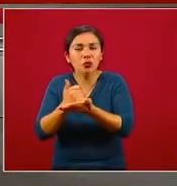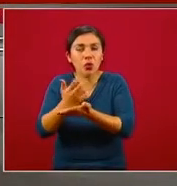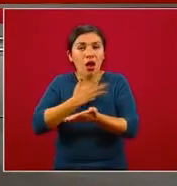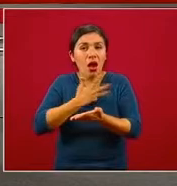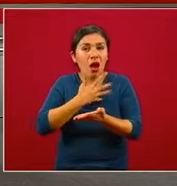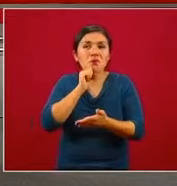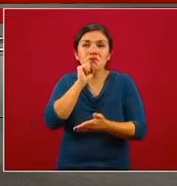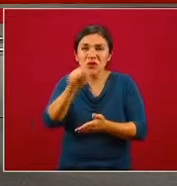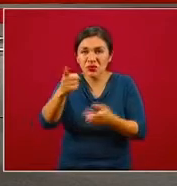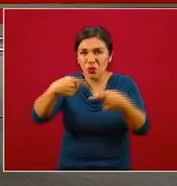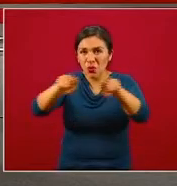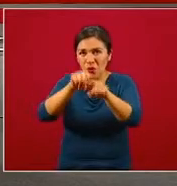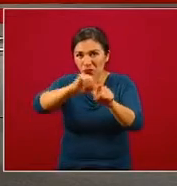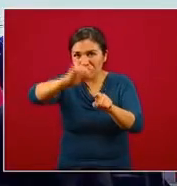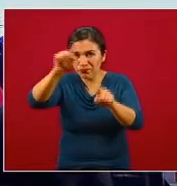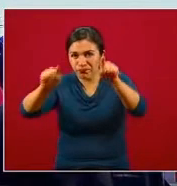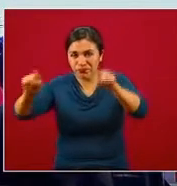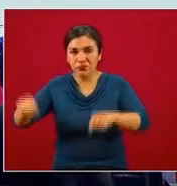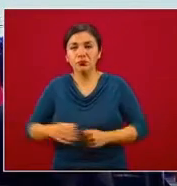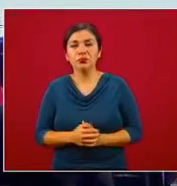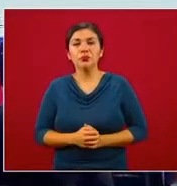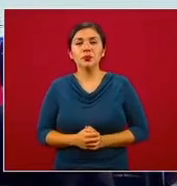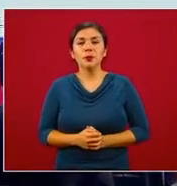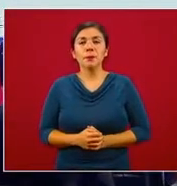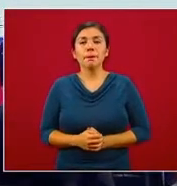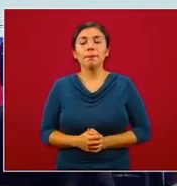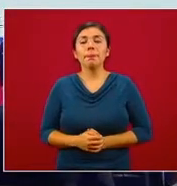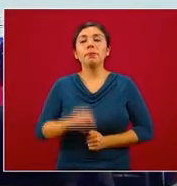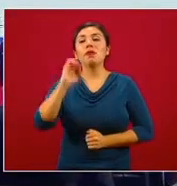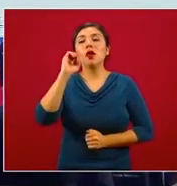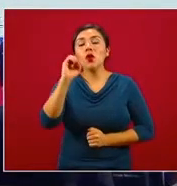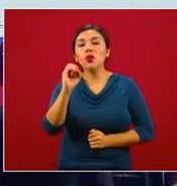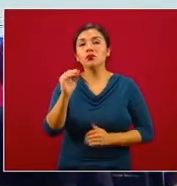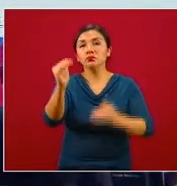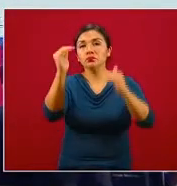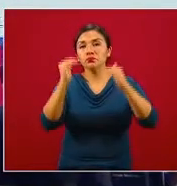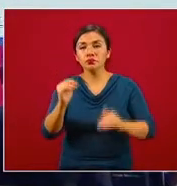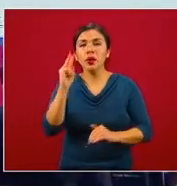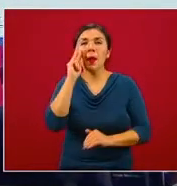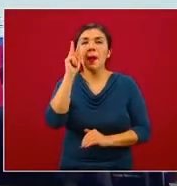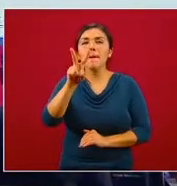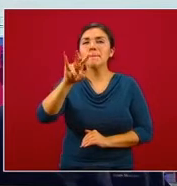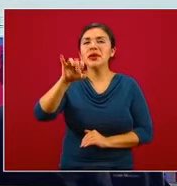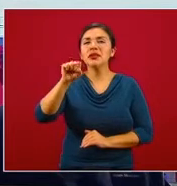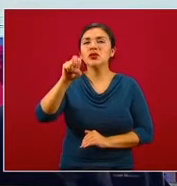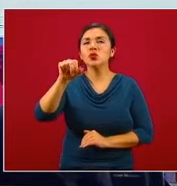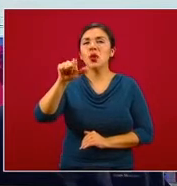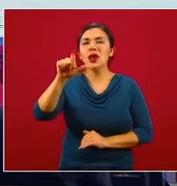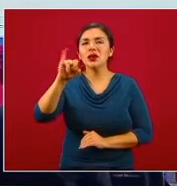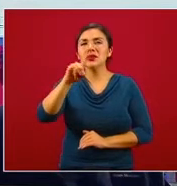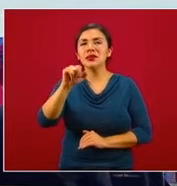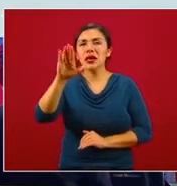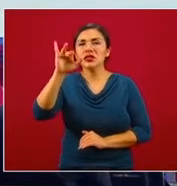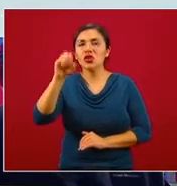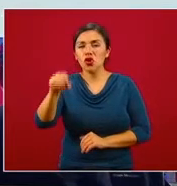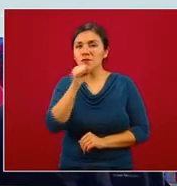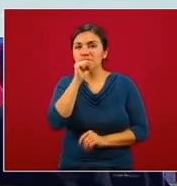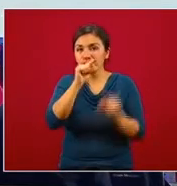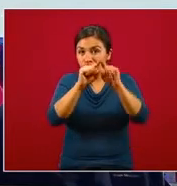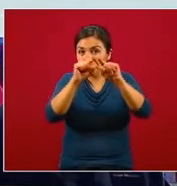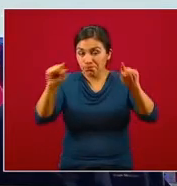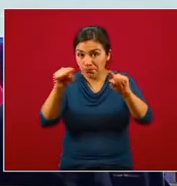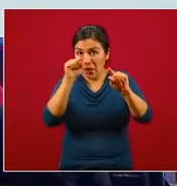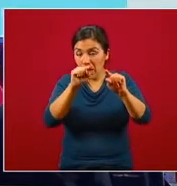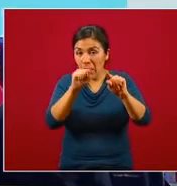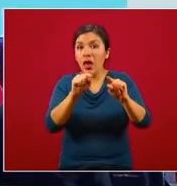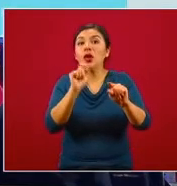and there's a 90% probability that the number of cases, the blue bars, will fall within this range.